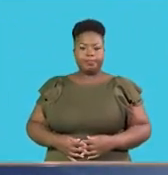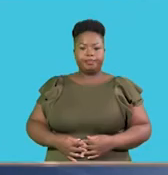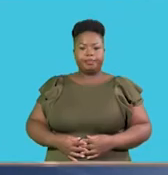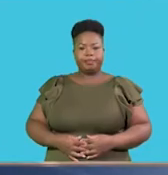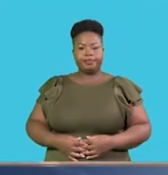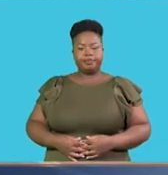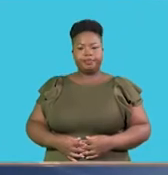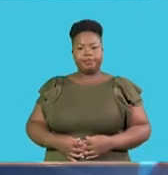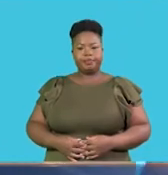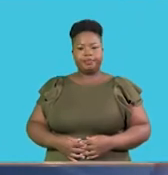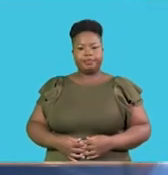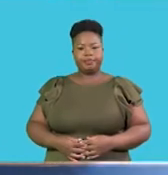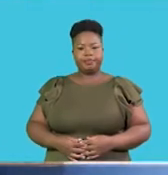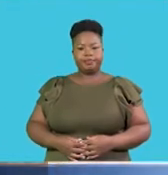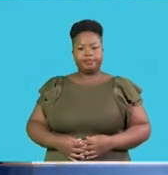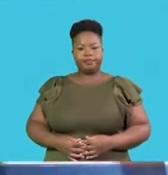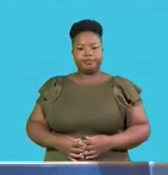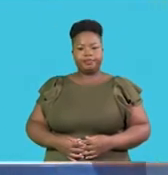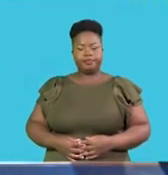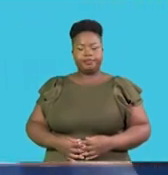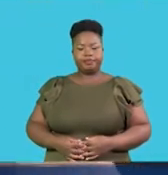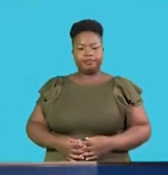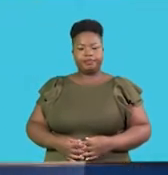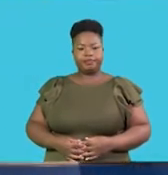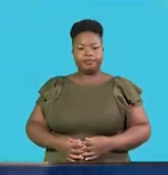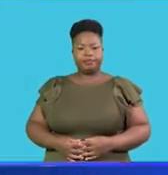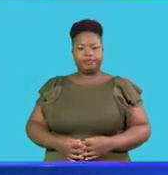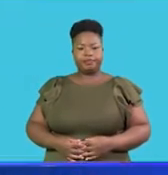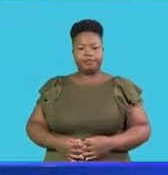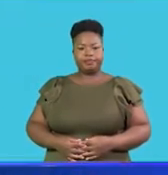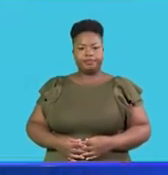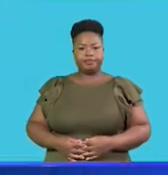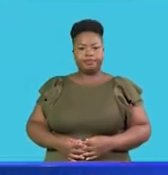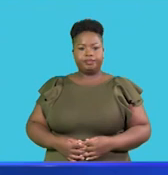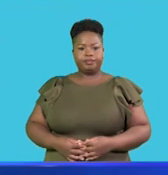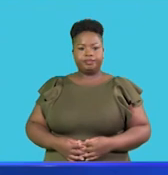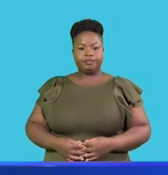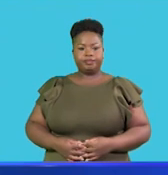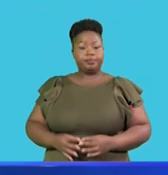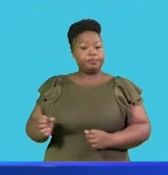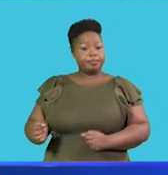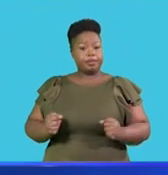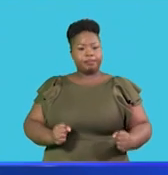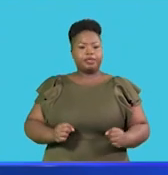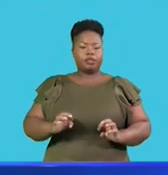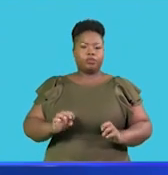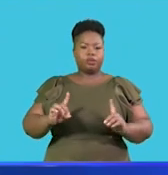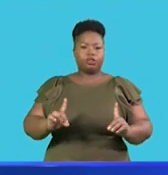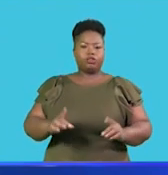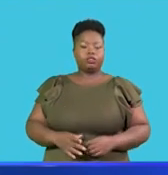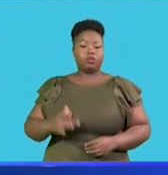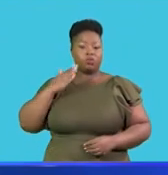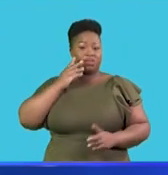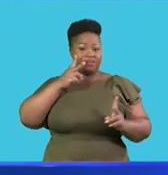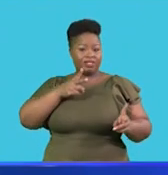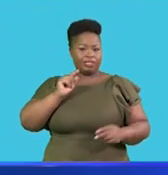Kwiindaba zeSoweto TV ndingunomzabalazo Mduka Ennerdale. Re sa lentlheng ya thuto ketelong ya hae